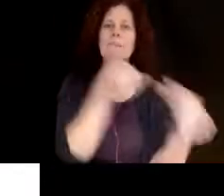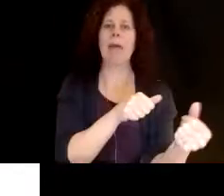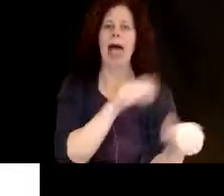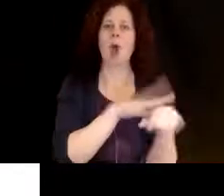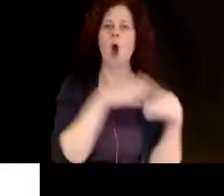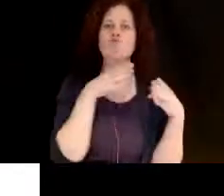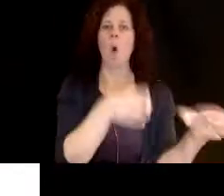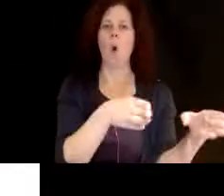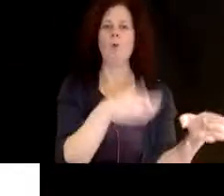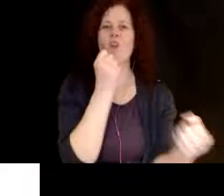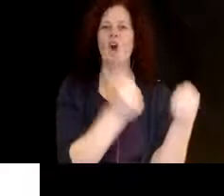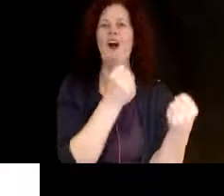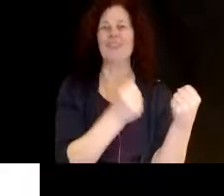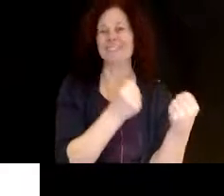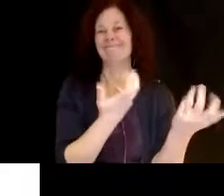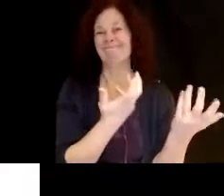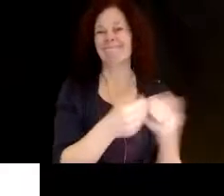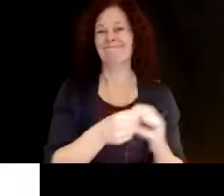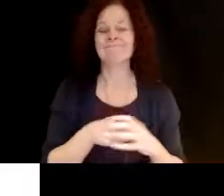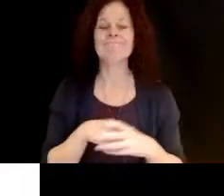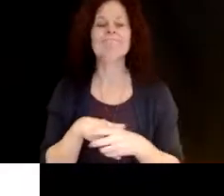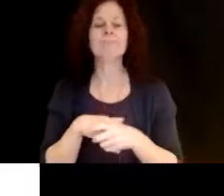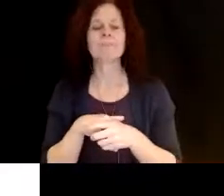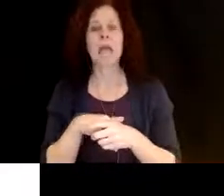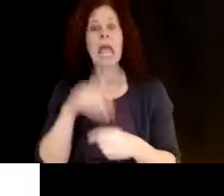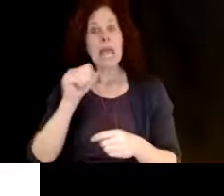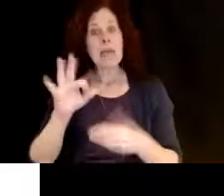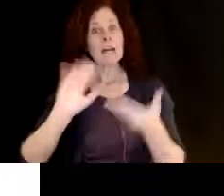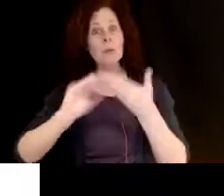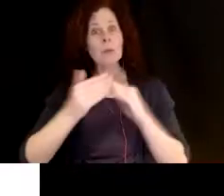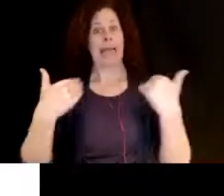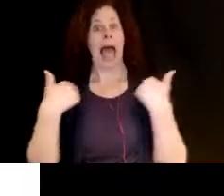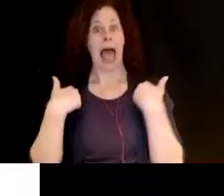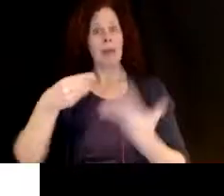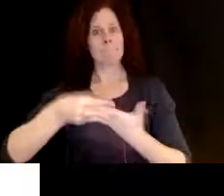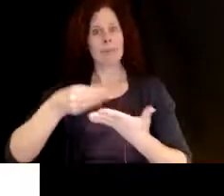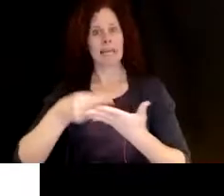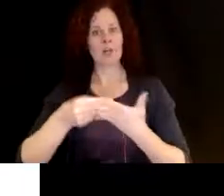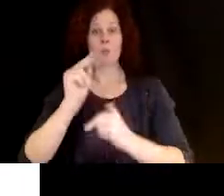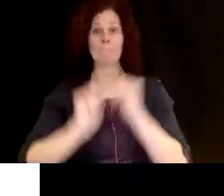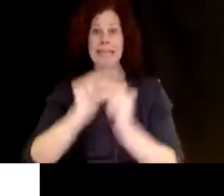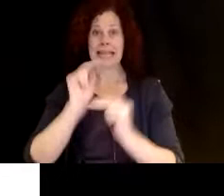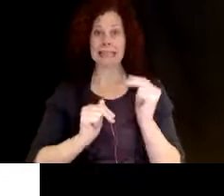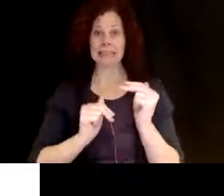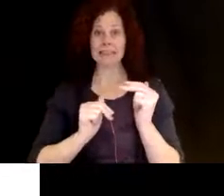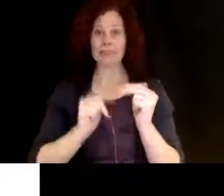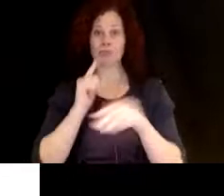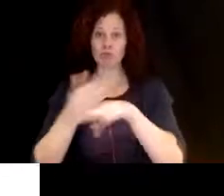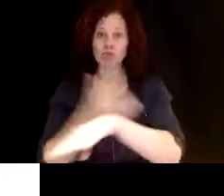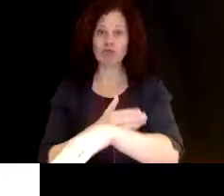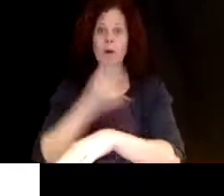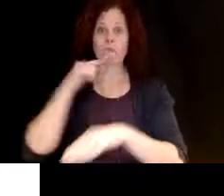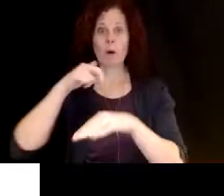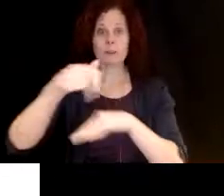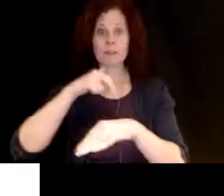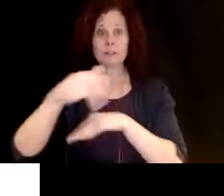automobile. Even if communities have funds to build pedestrian infrastructure, they're often prohibited